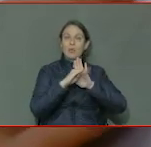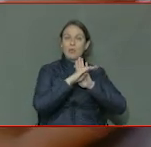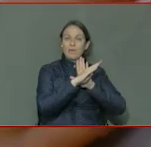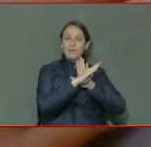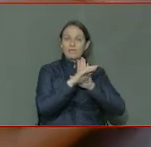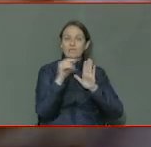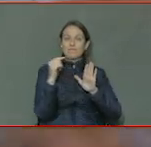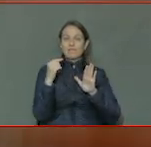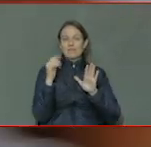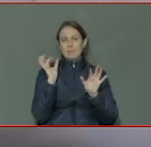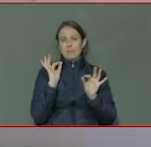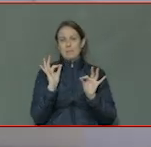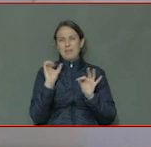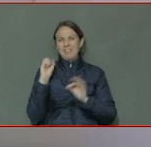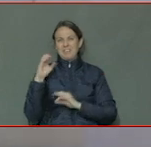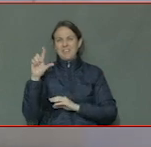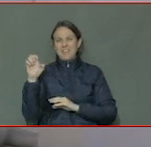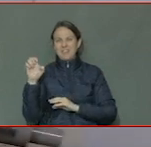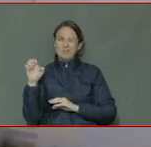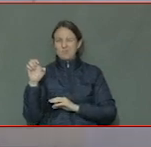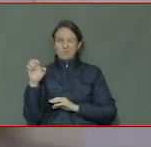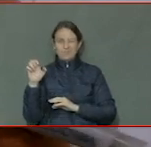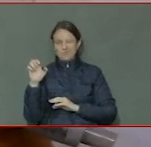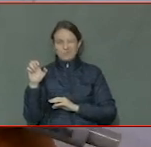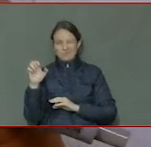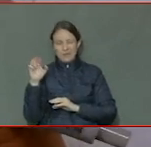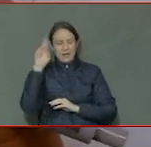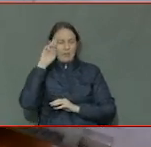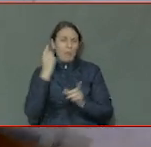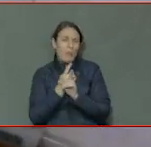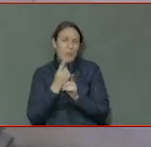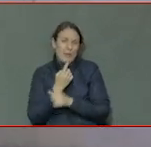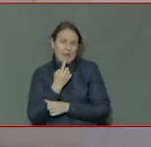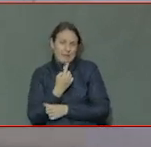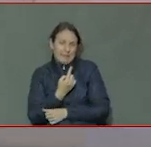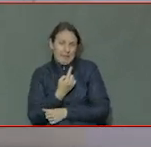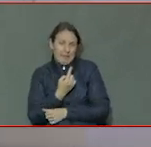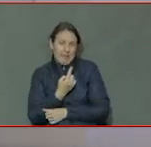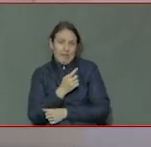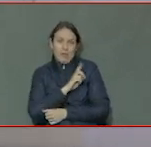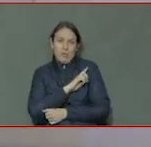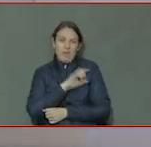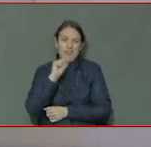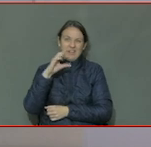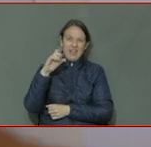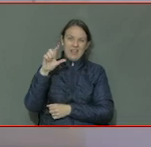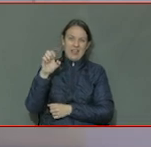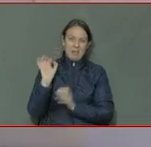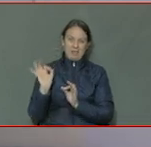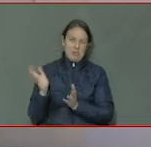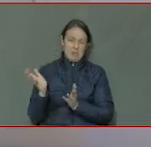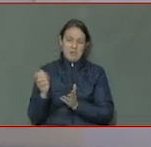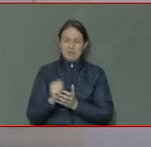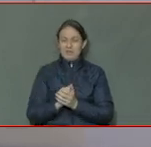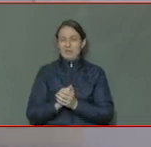drawn to scale. No graph will be drawn to scale if it's not on graph paper. Okay.